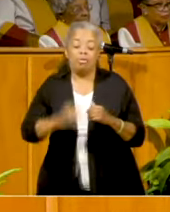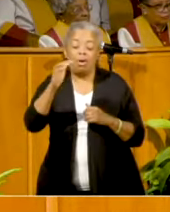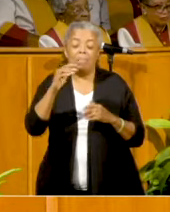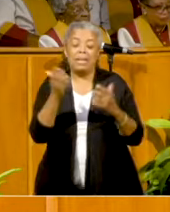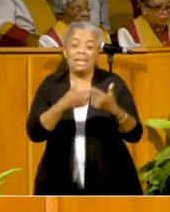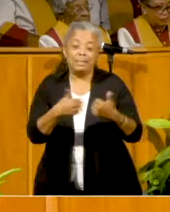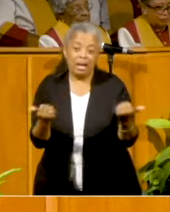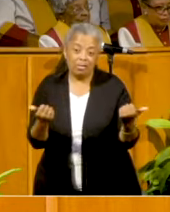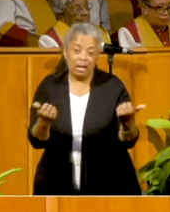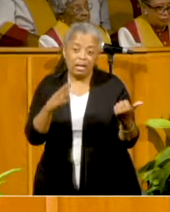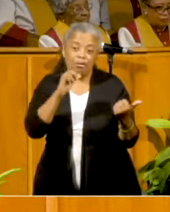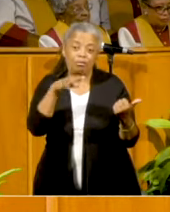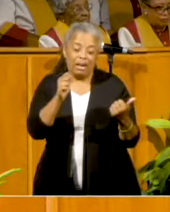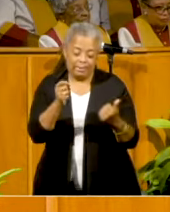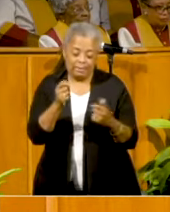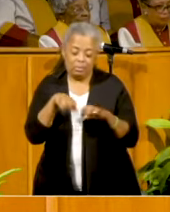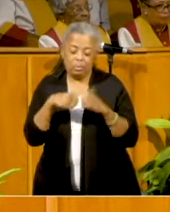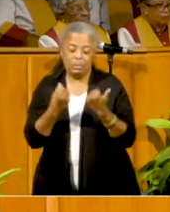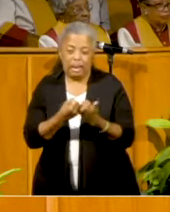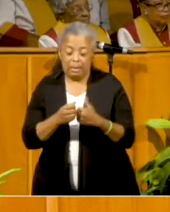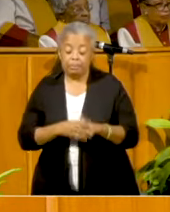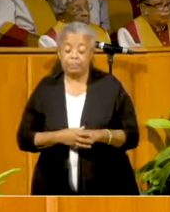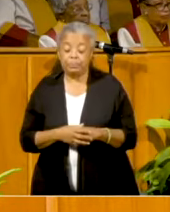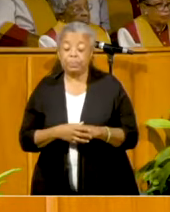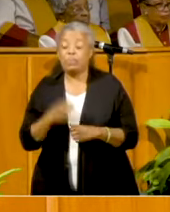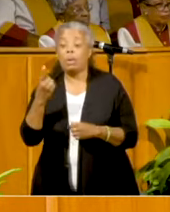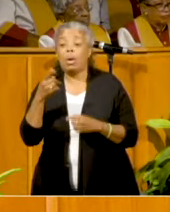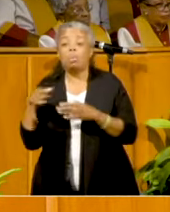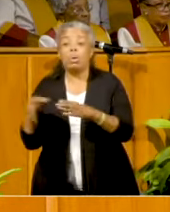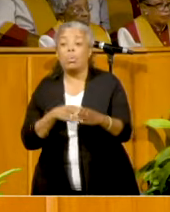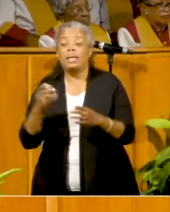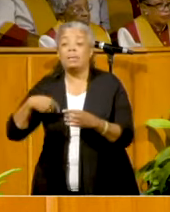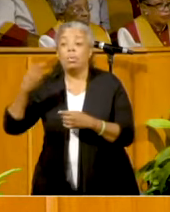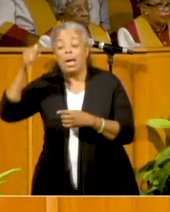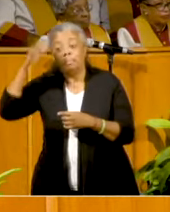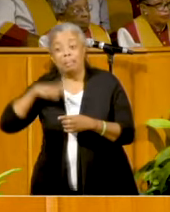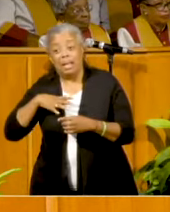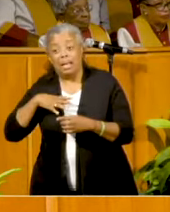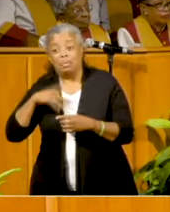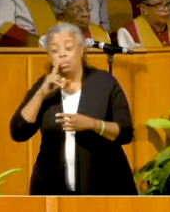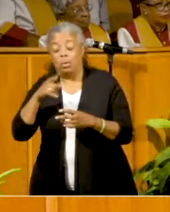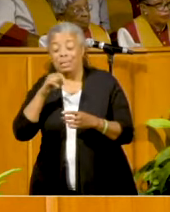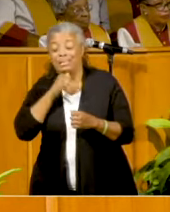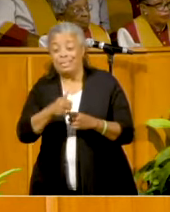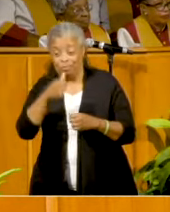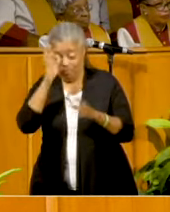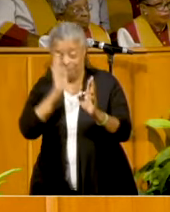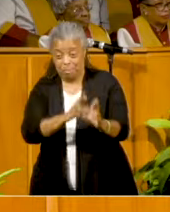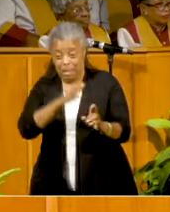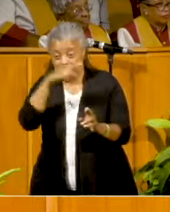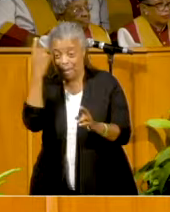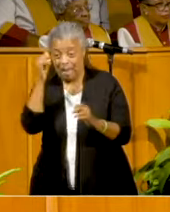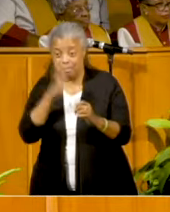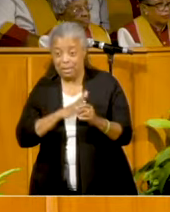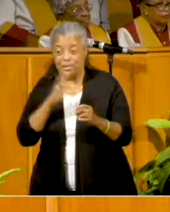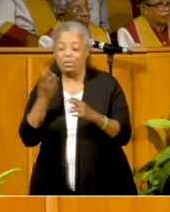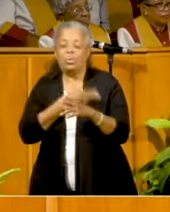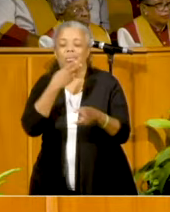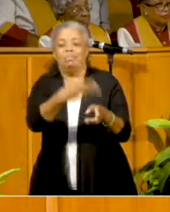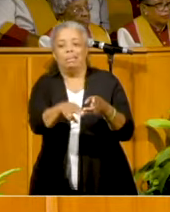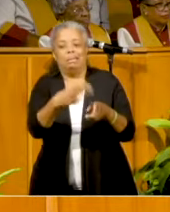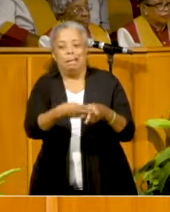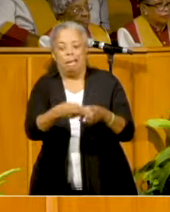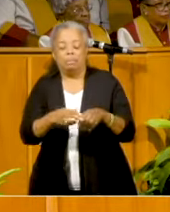and racist society where one of the ways white men would disrespect black men was to use